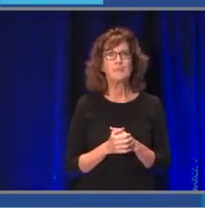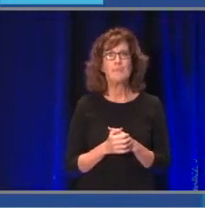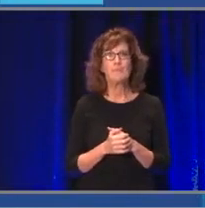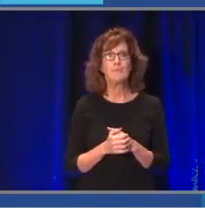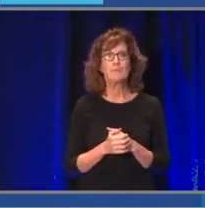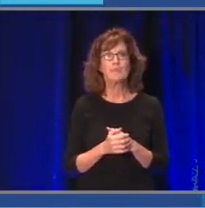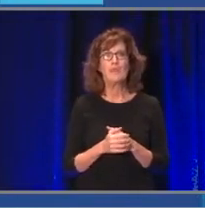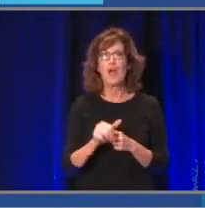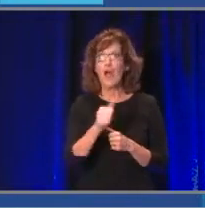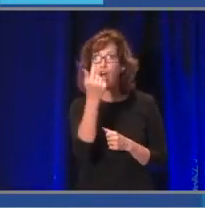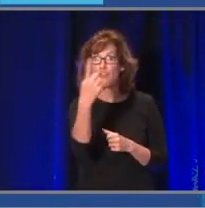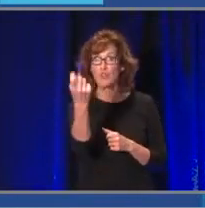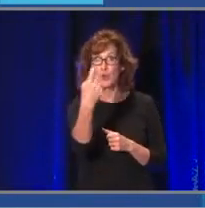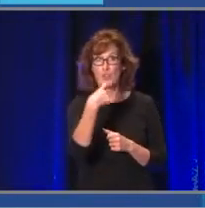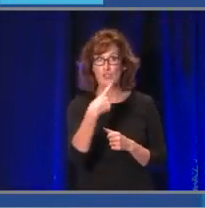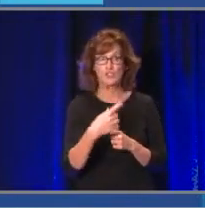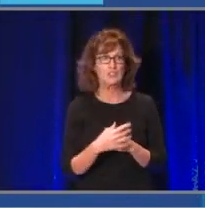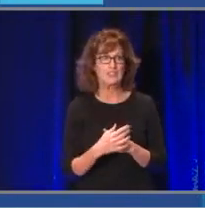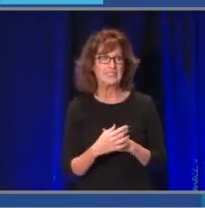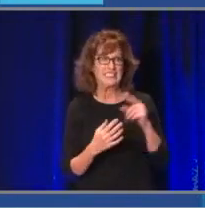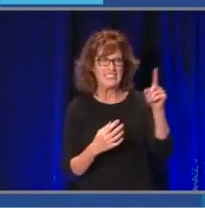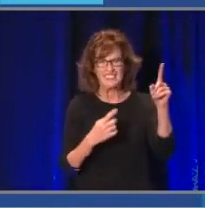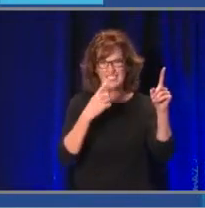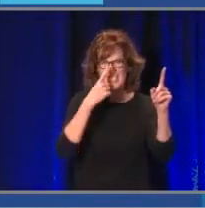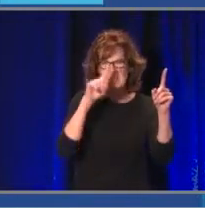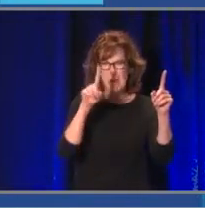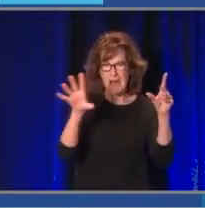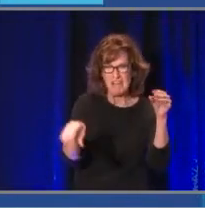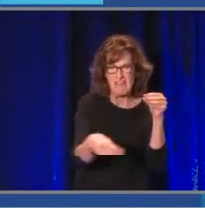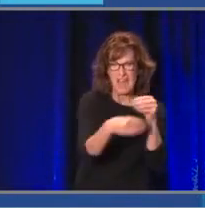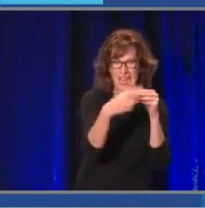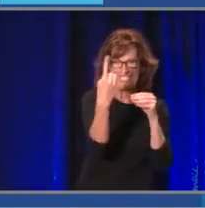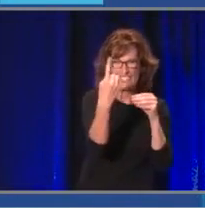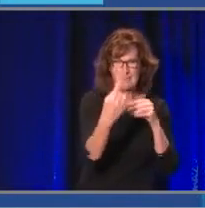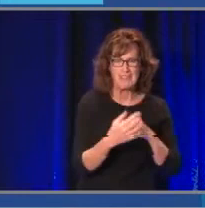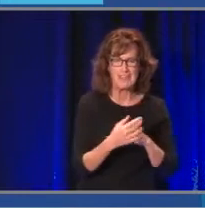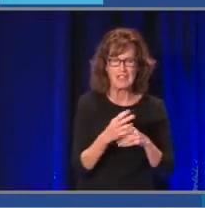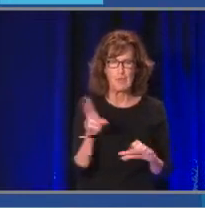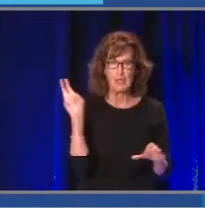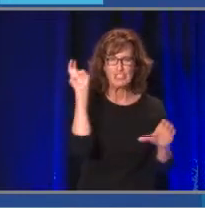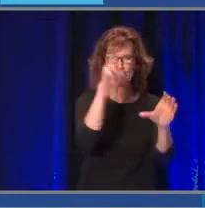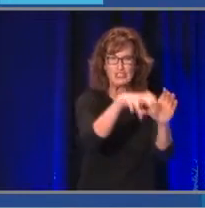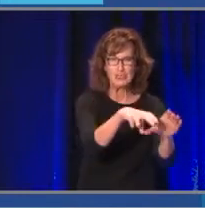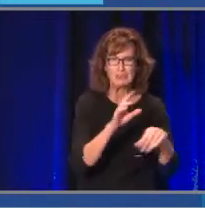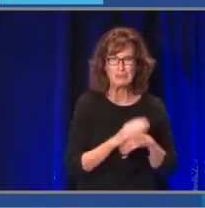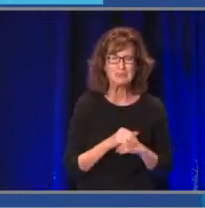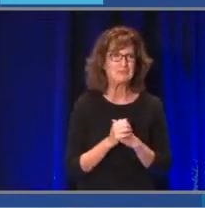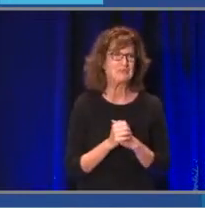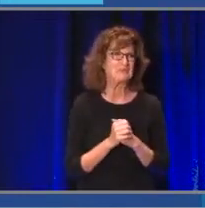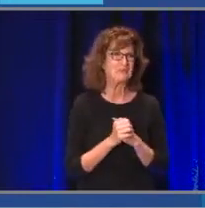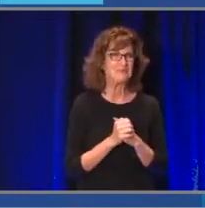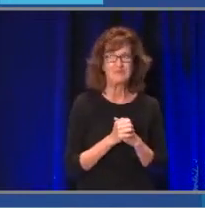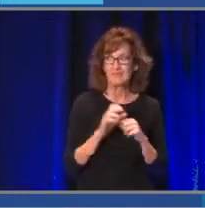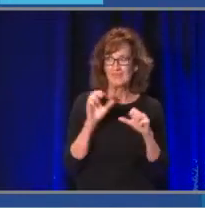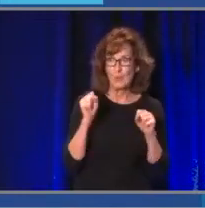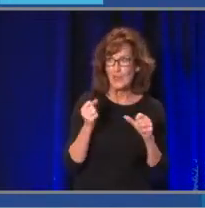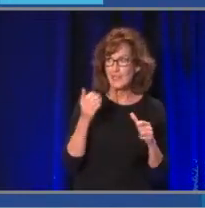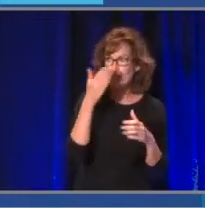There is another question here. Okay. I'm going to jump in. We could do that, right?